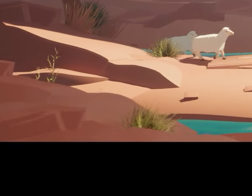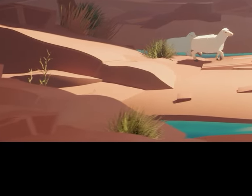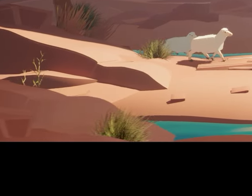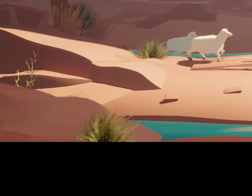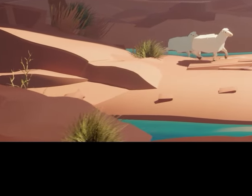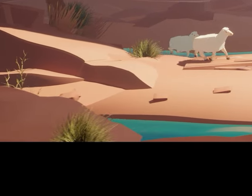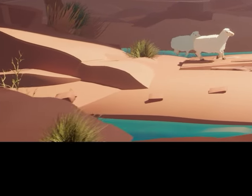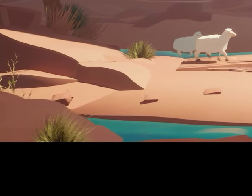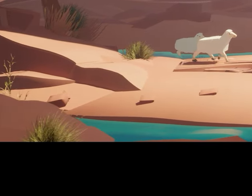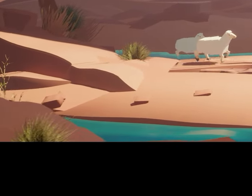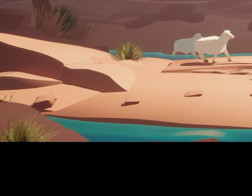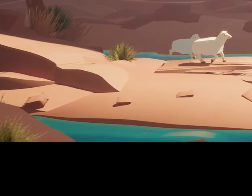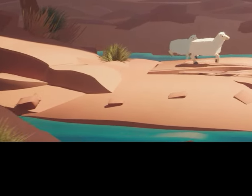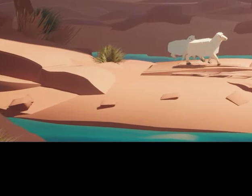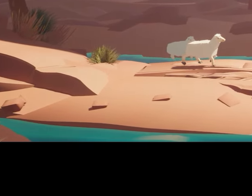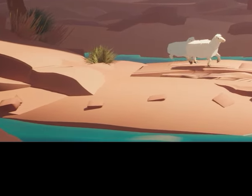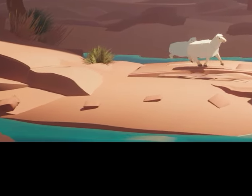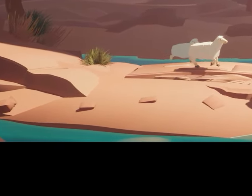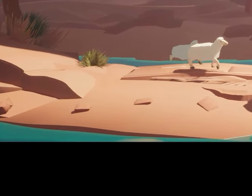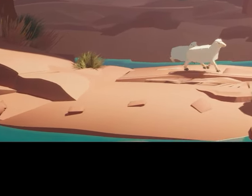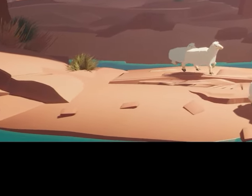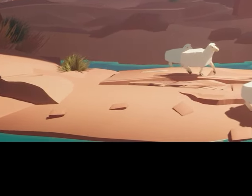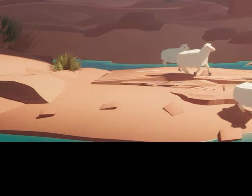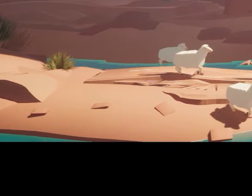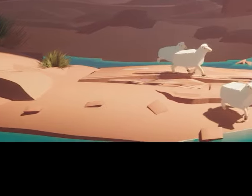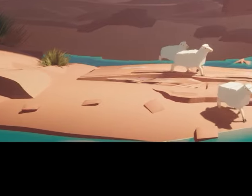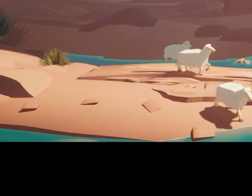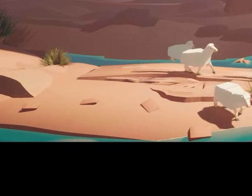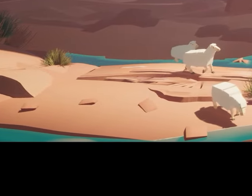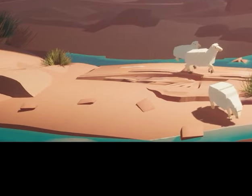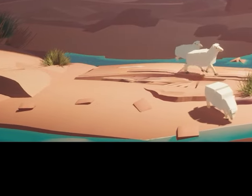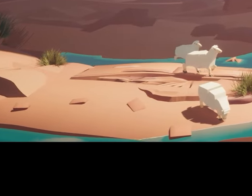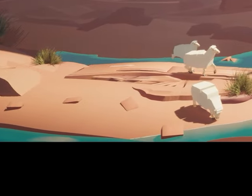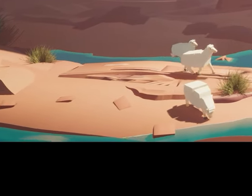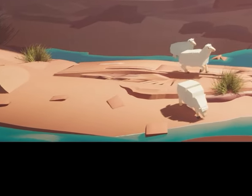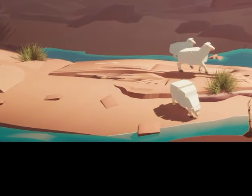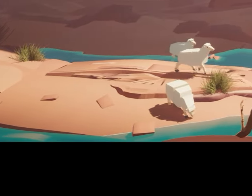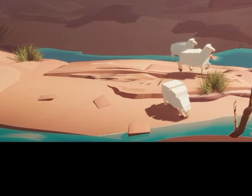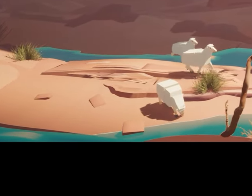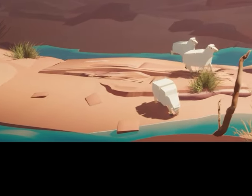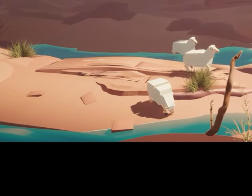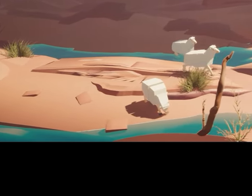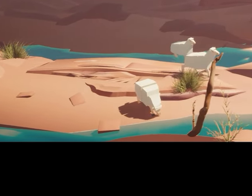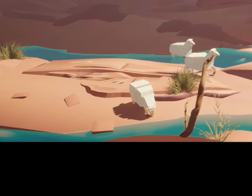Uphold the tenets of our order, forged in the crucible of faith.